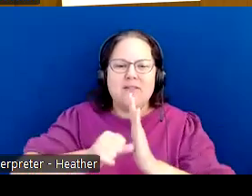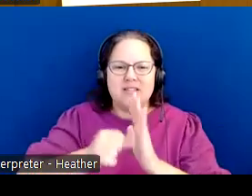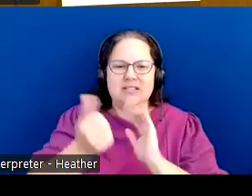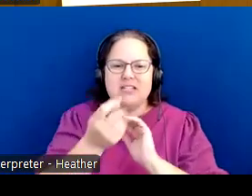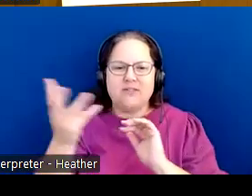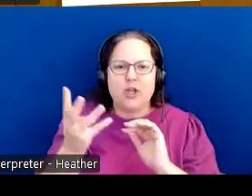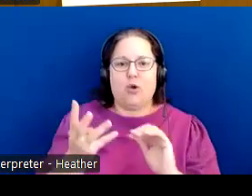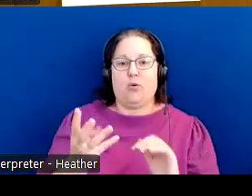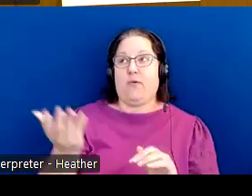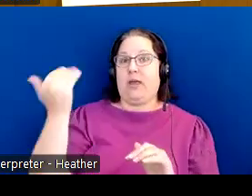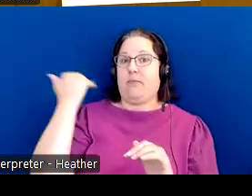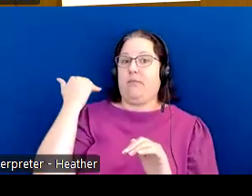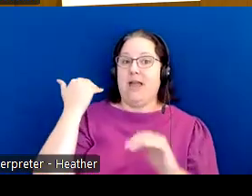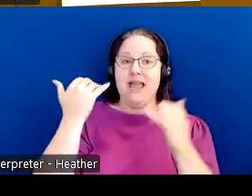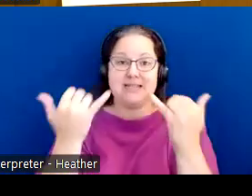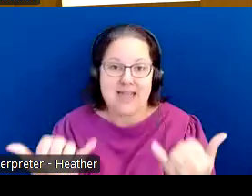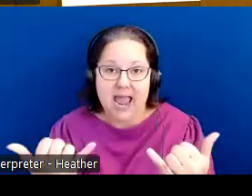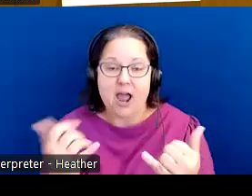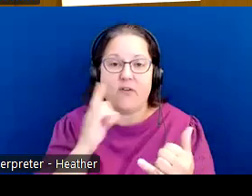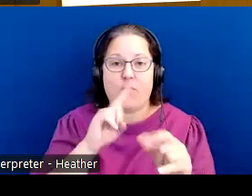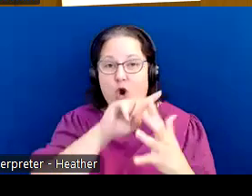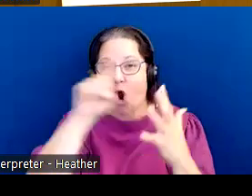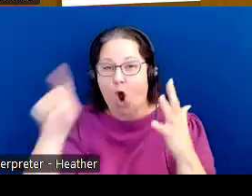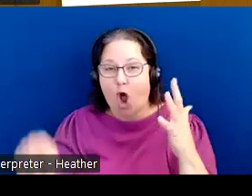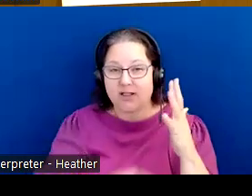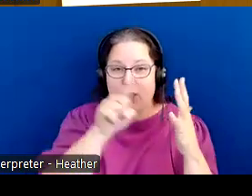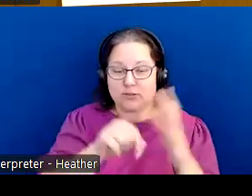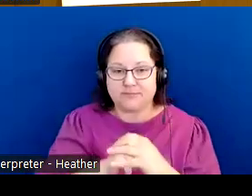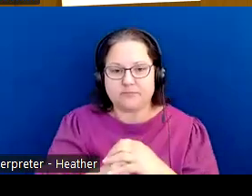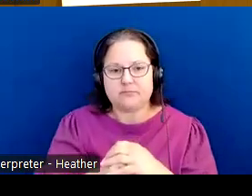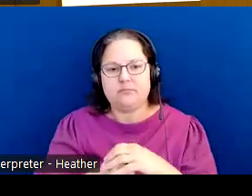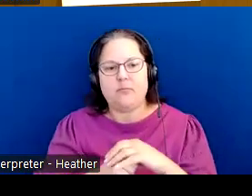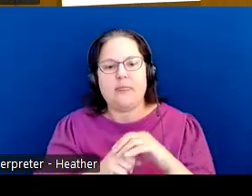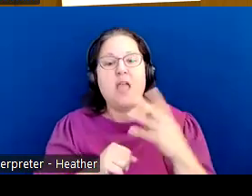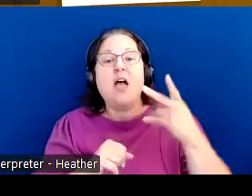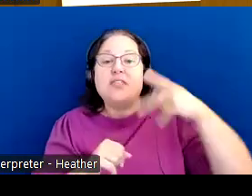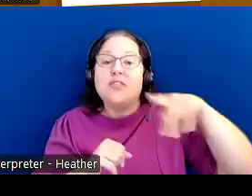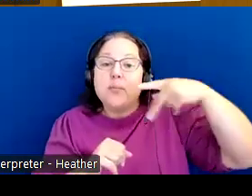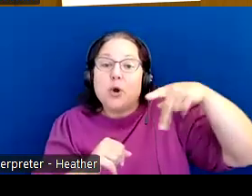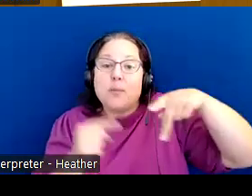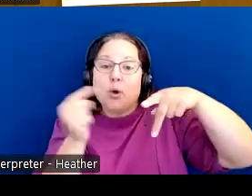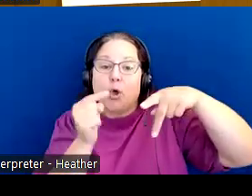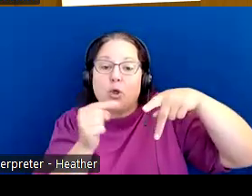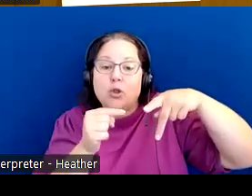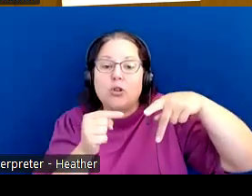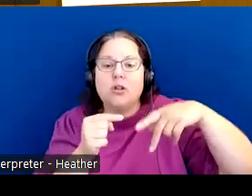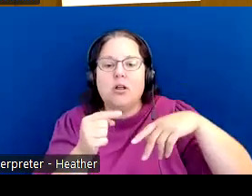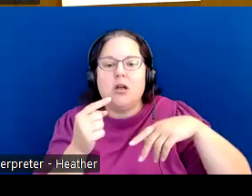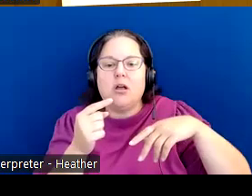and where we are now with looking at different modalities. So one over here on the right, the purple, is just the nature of dressing